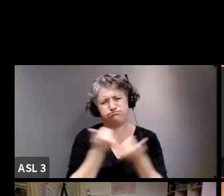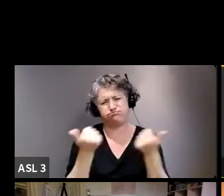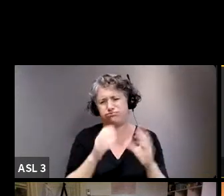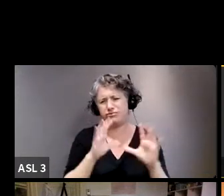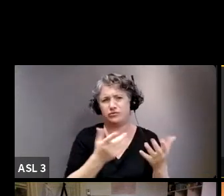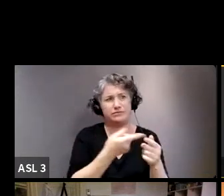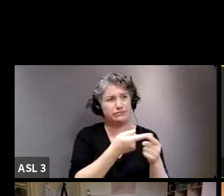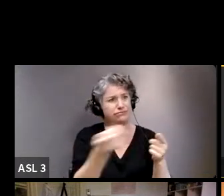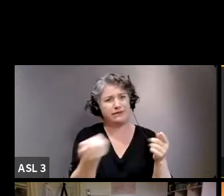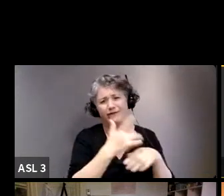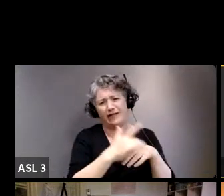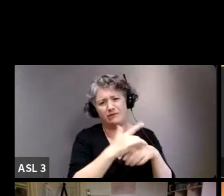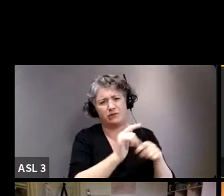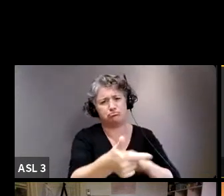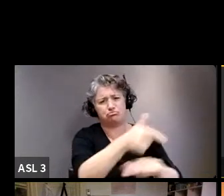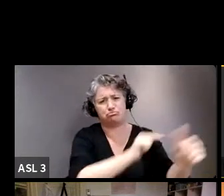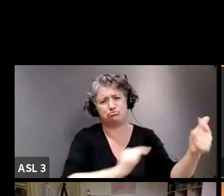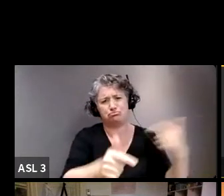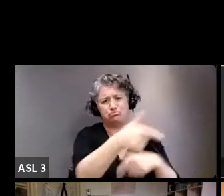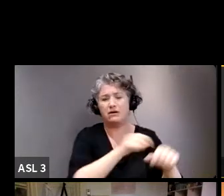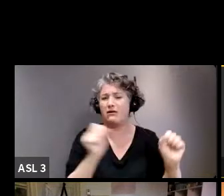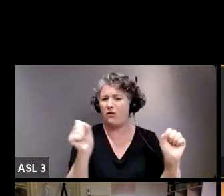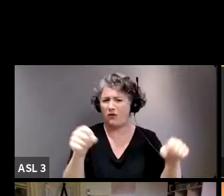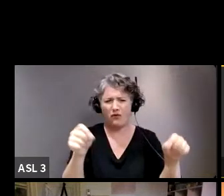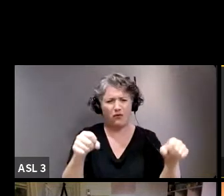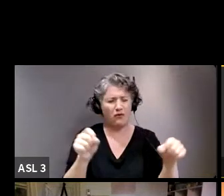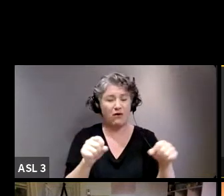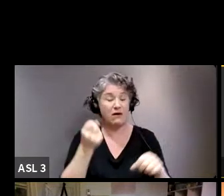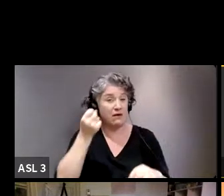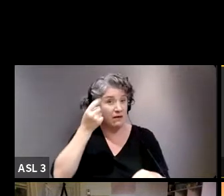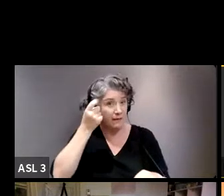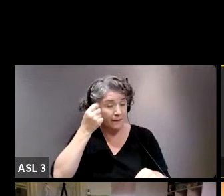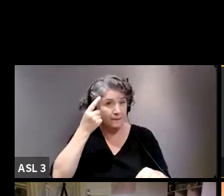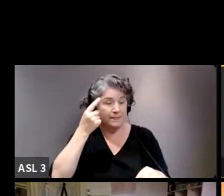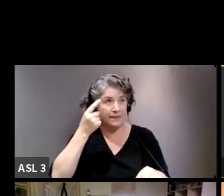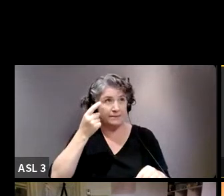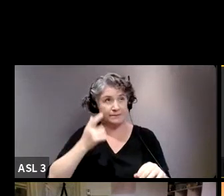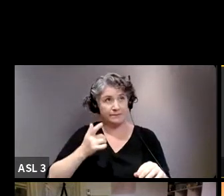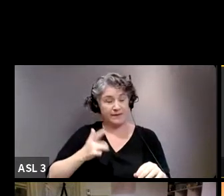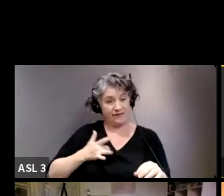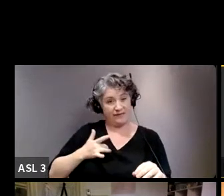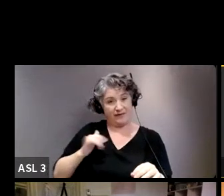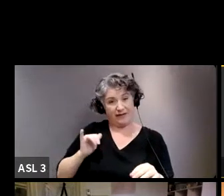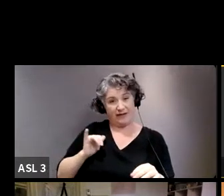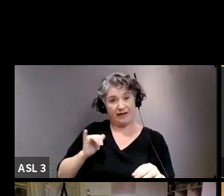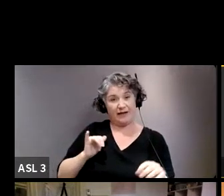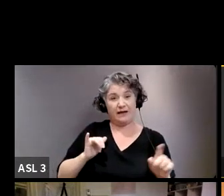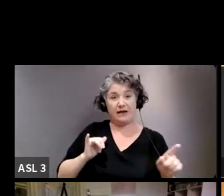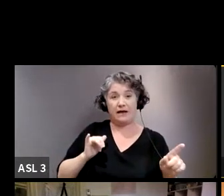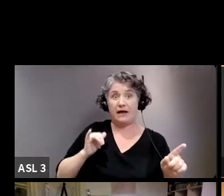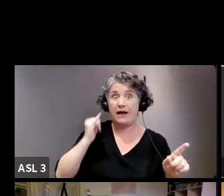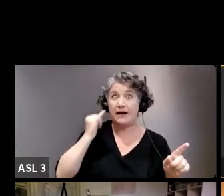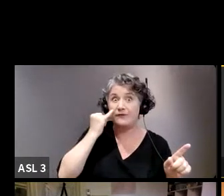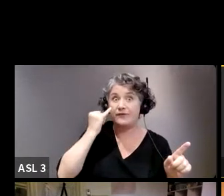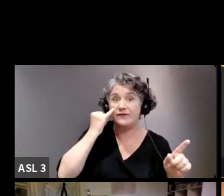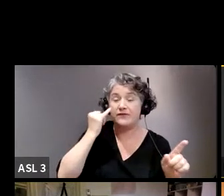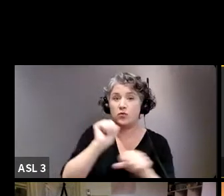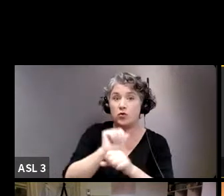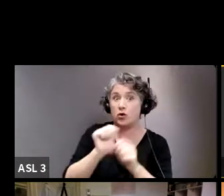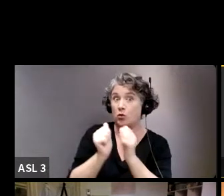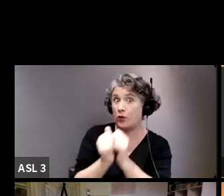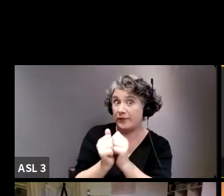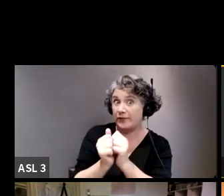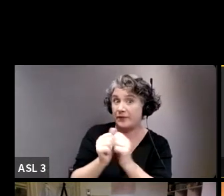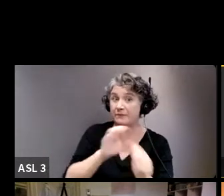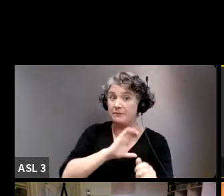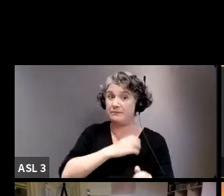to do this and but there's always um i feel like there's always strings attached when you work with the police so the